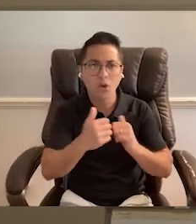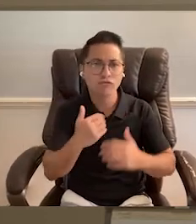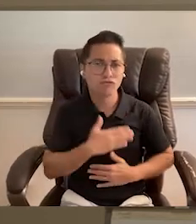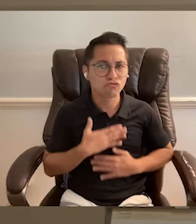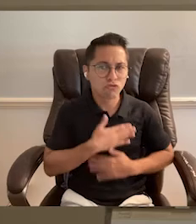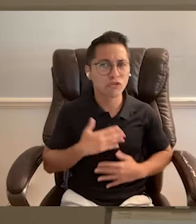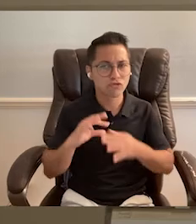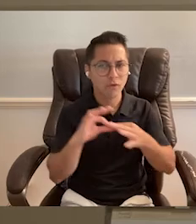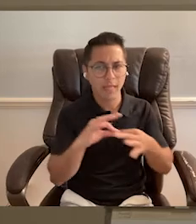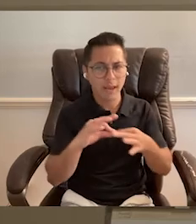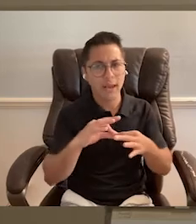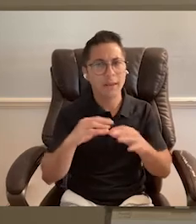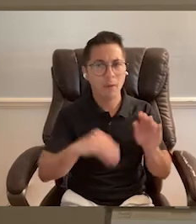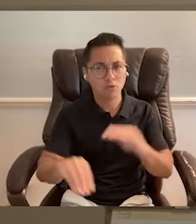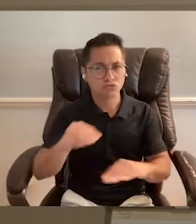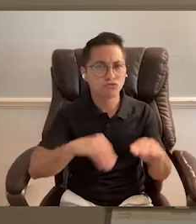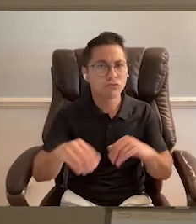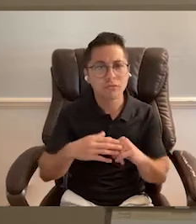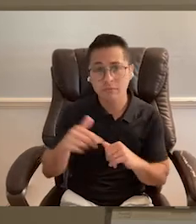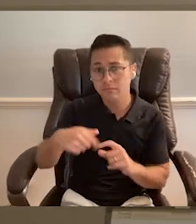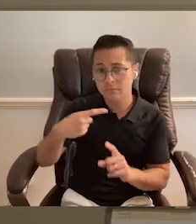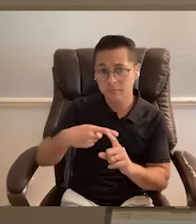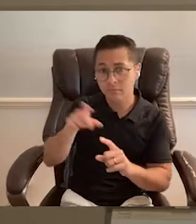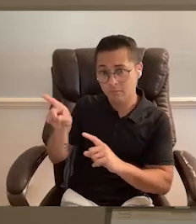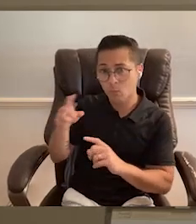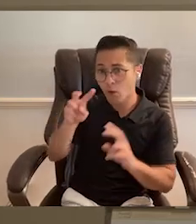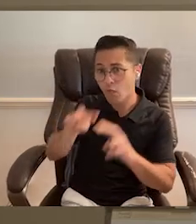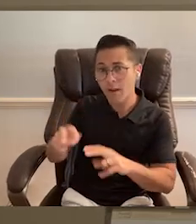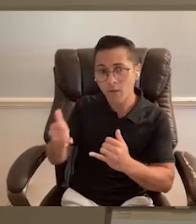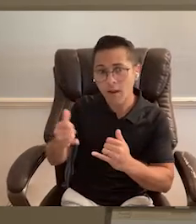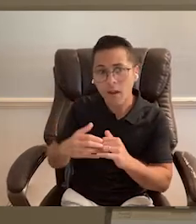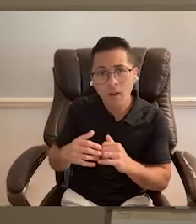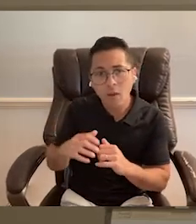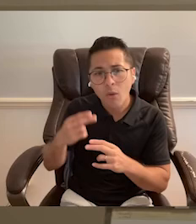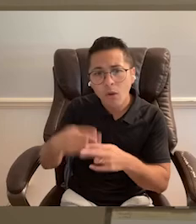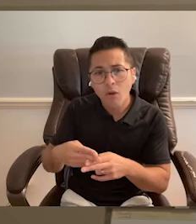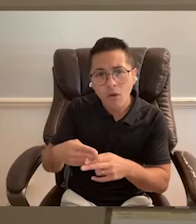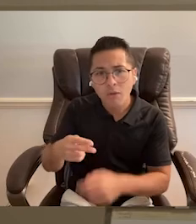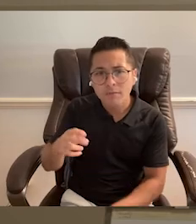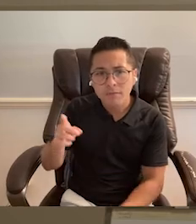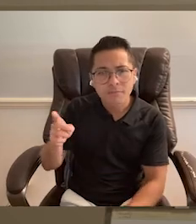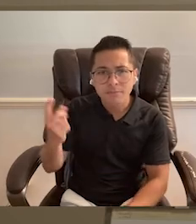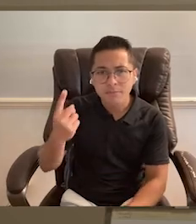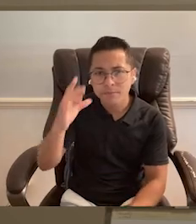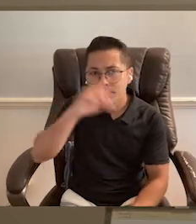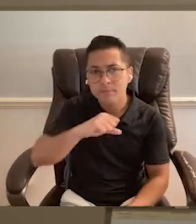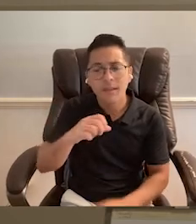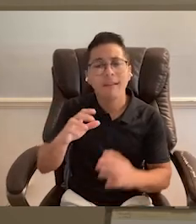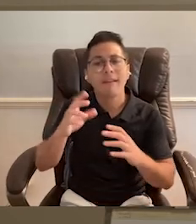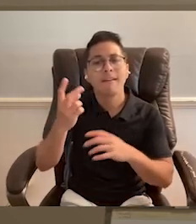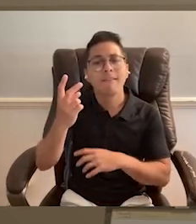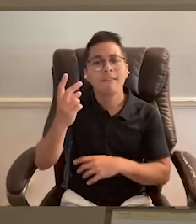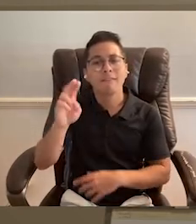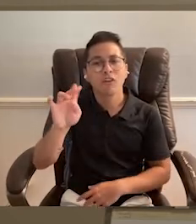cameras and the user wears them. And the cameras are stereo vision cameras, they look for you. So if there's an obstacle, they'll tell you there's an